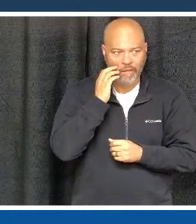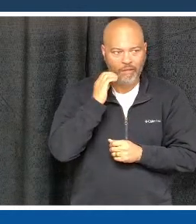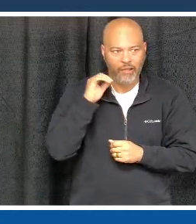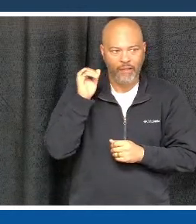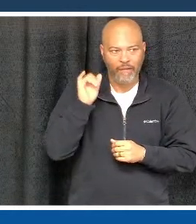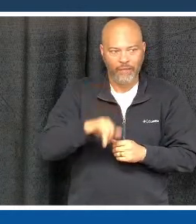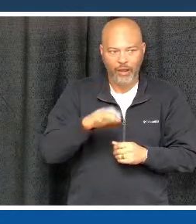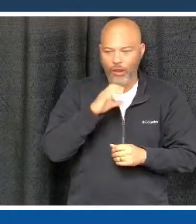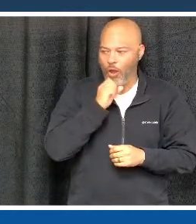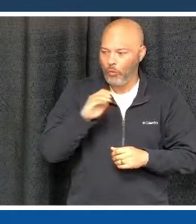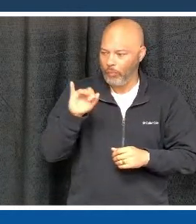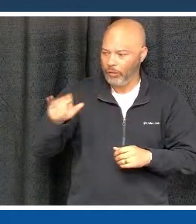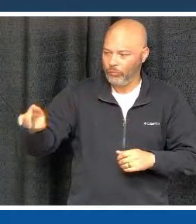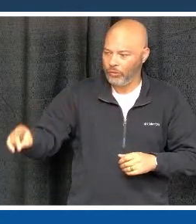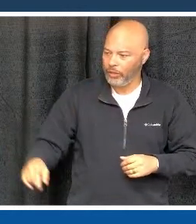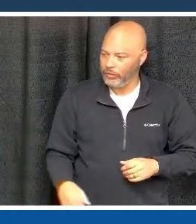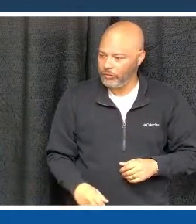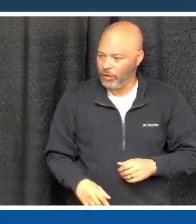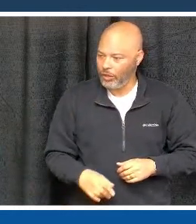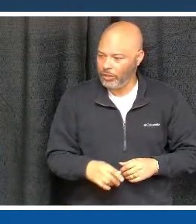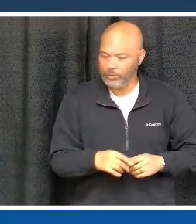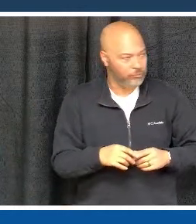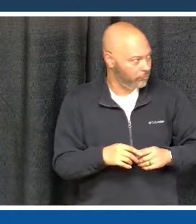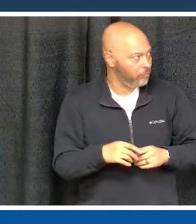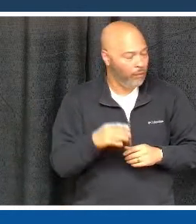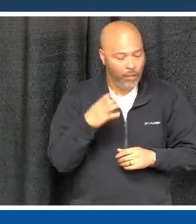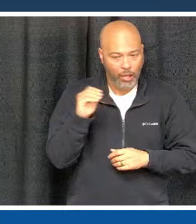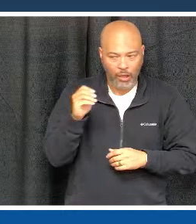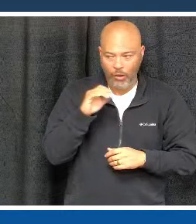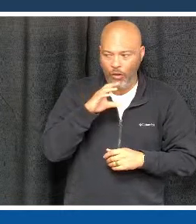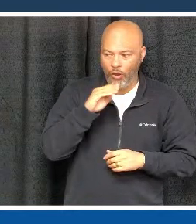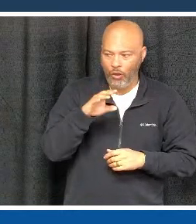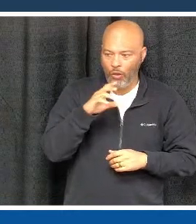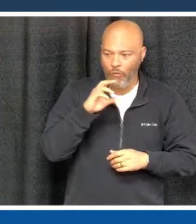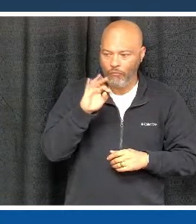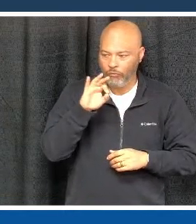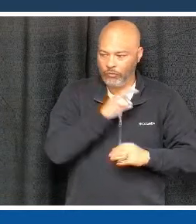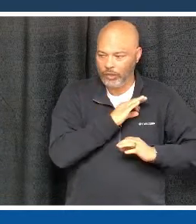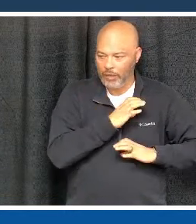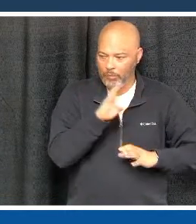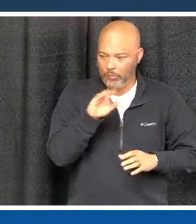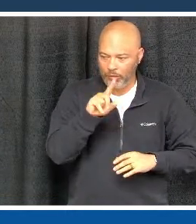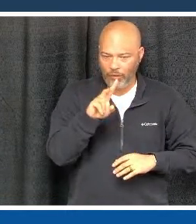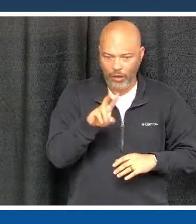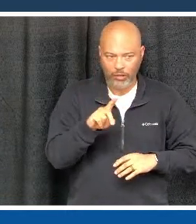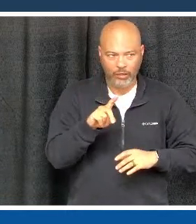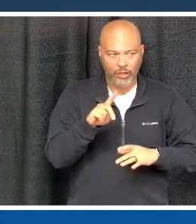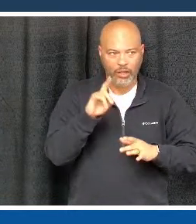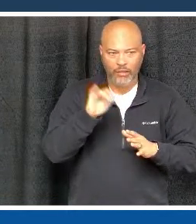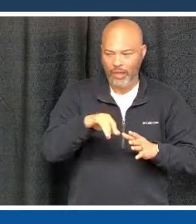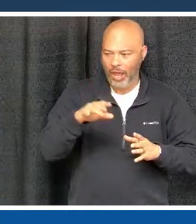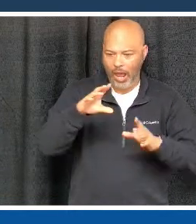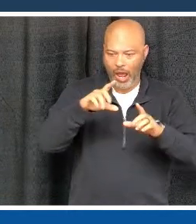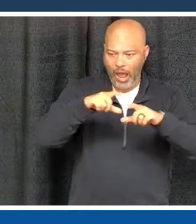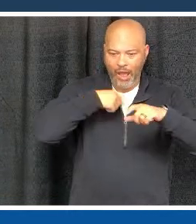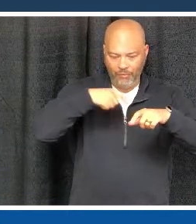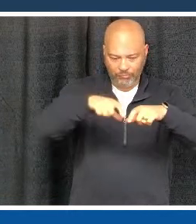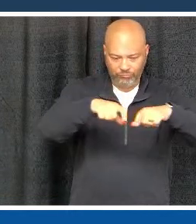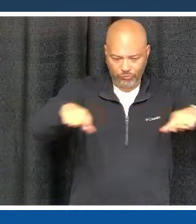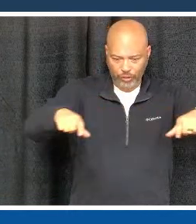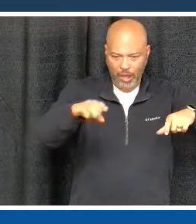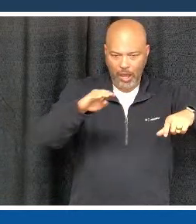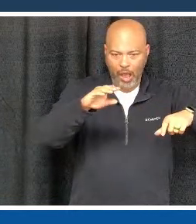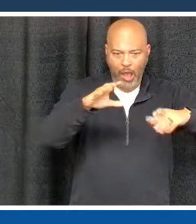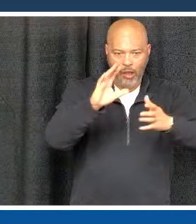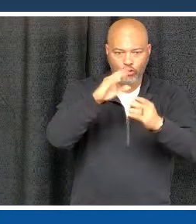This is Old Mill Road as you exit Fort Campbell Boulevard. There's a strip mall that was destroyed during the tornado immediately to